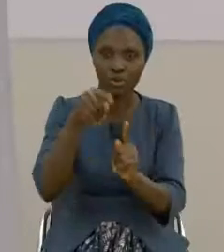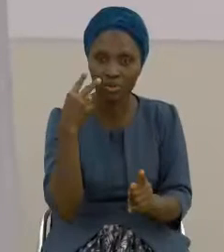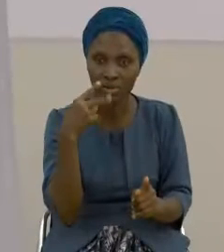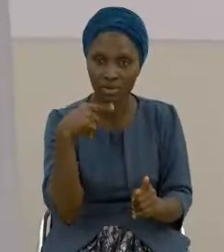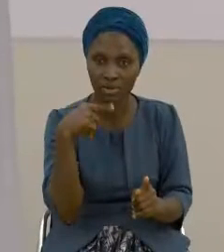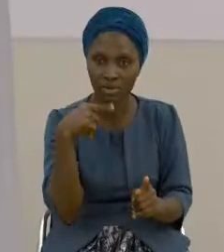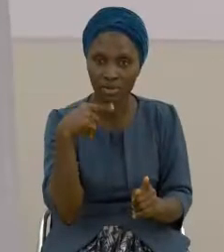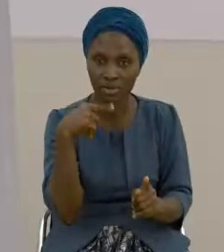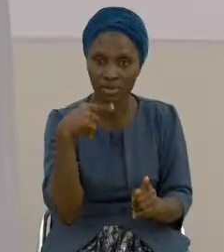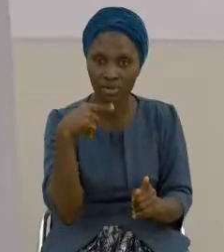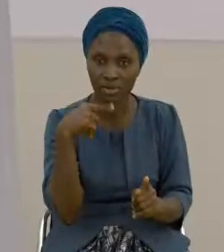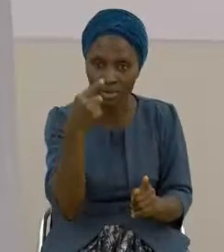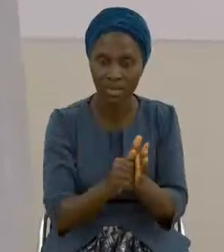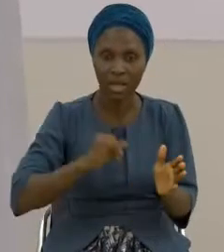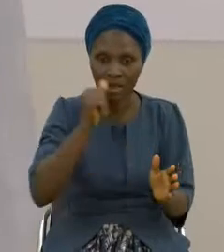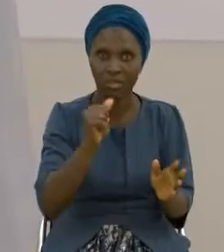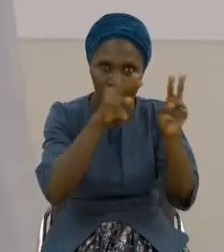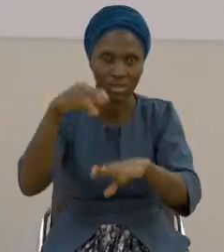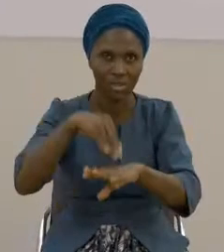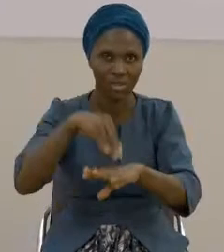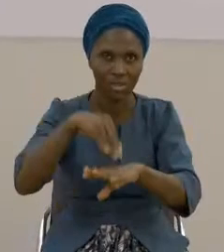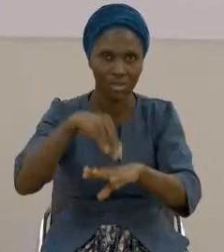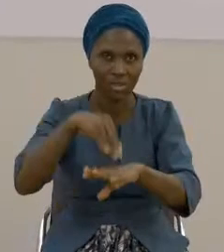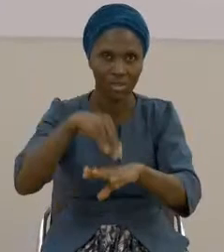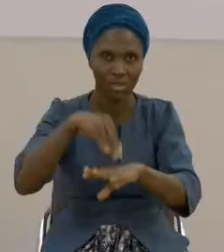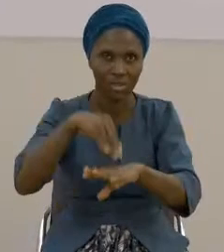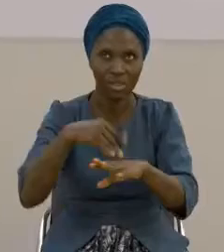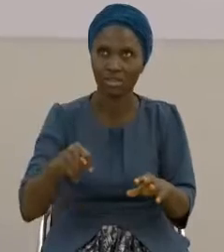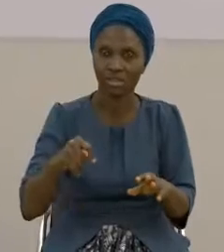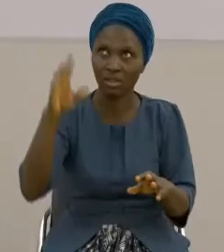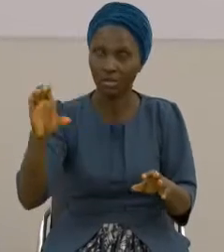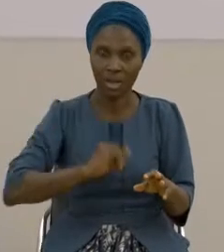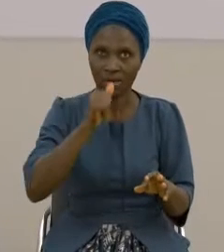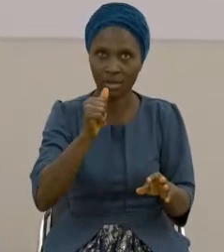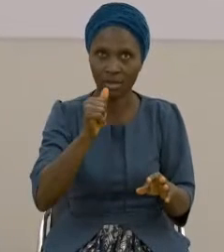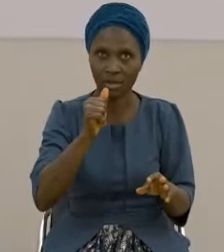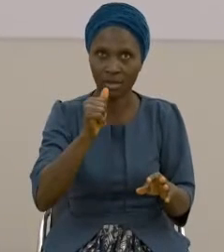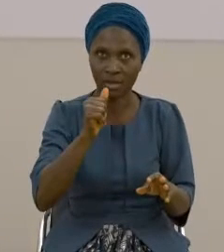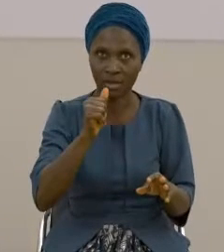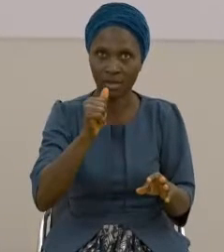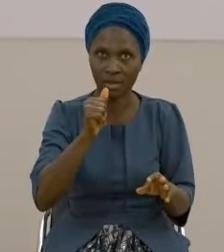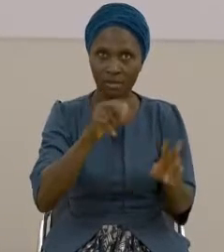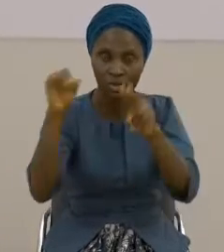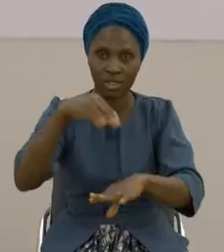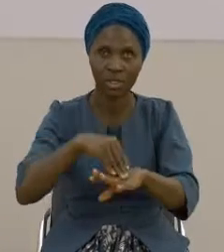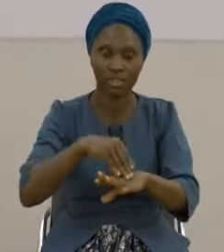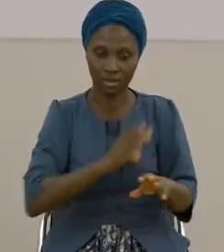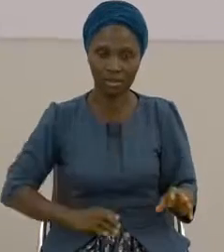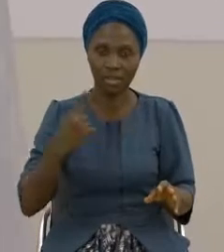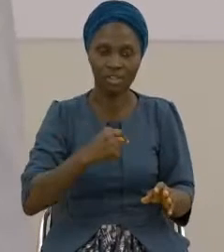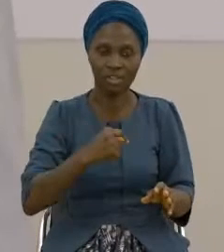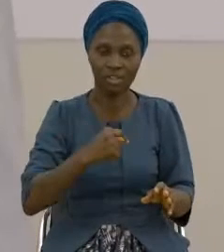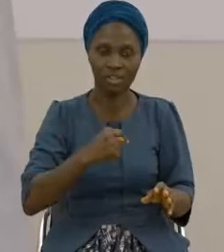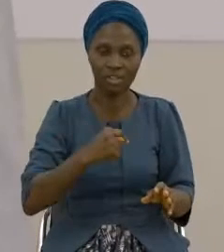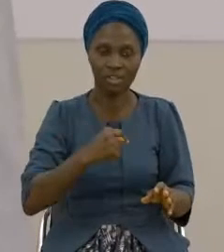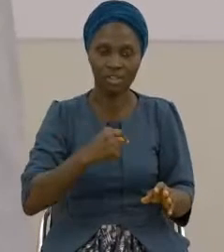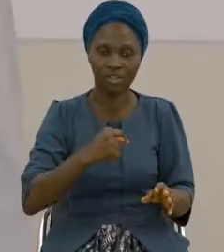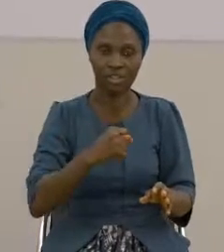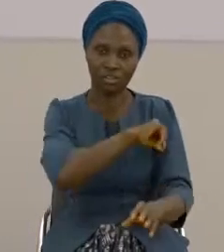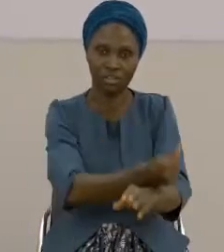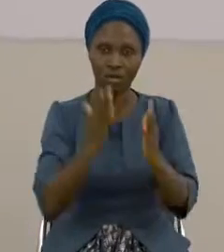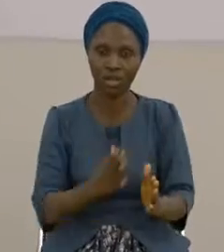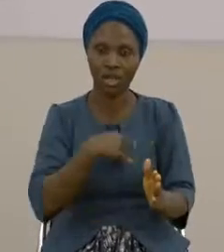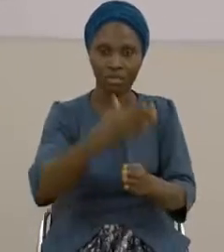author and the finisher of my faith, your cross becomes lighter. I said